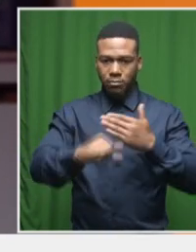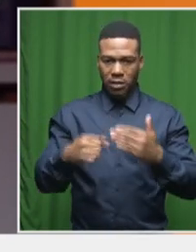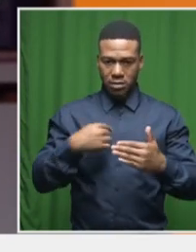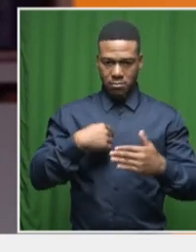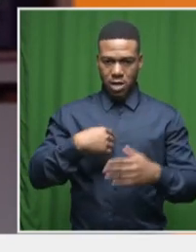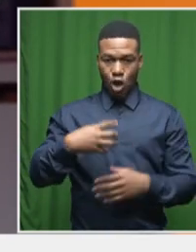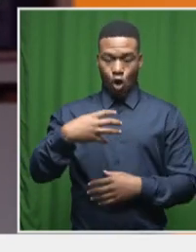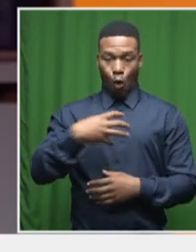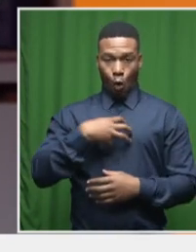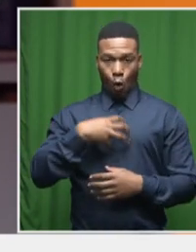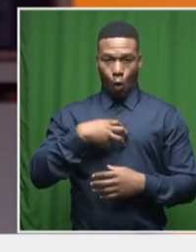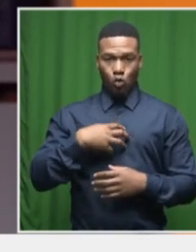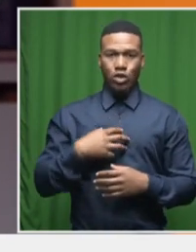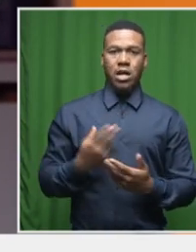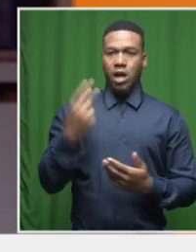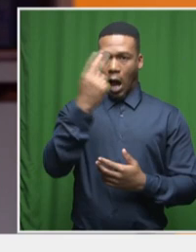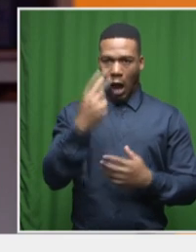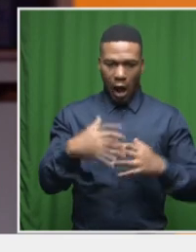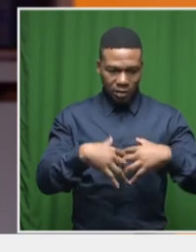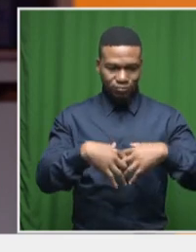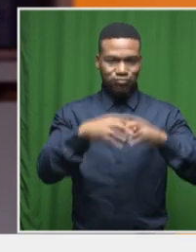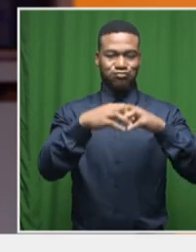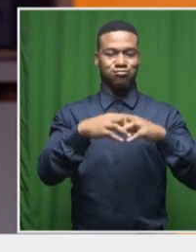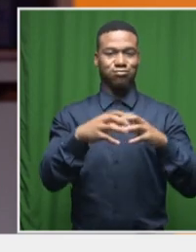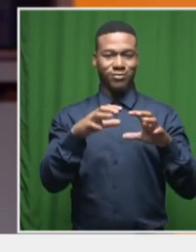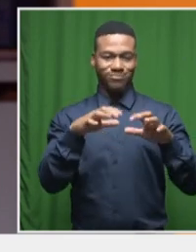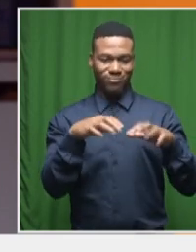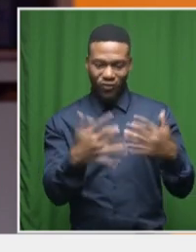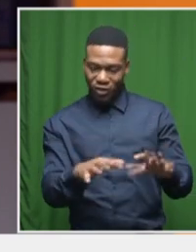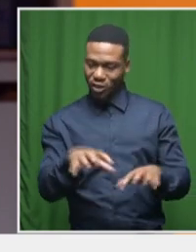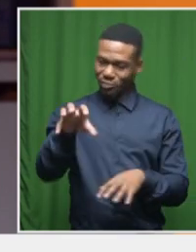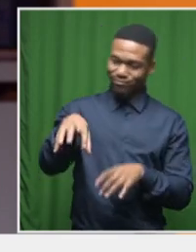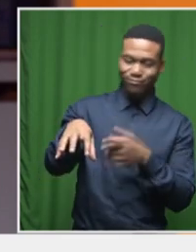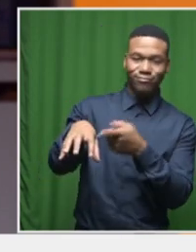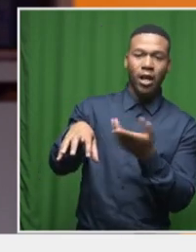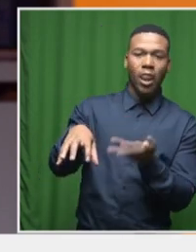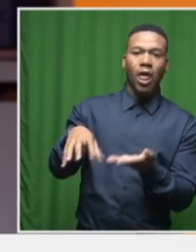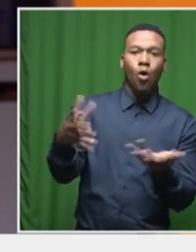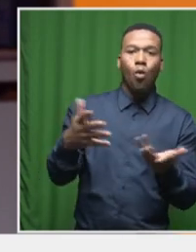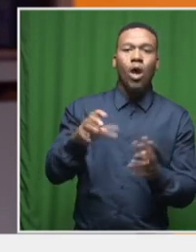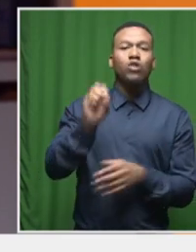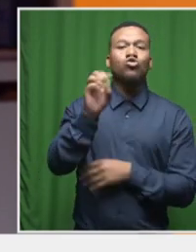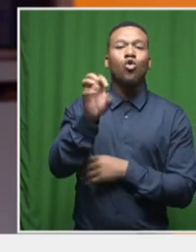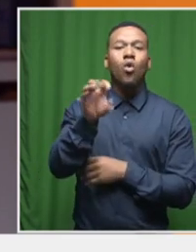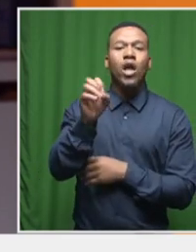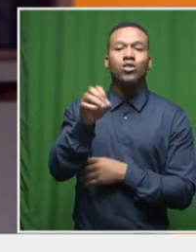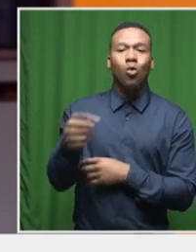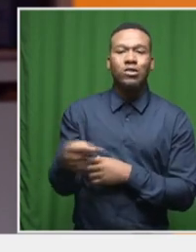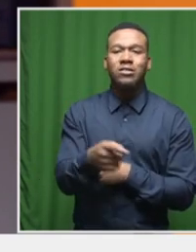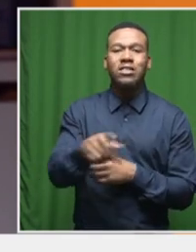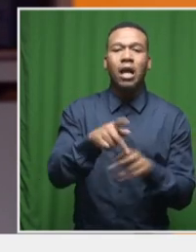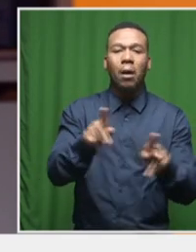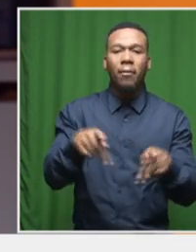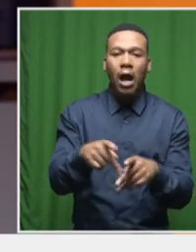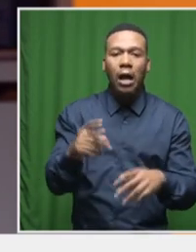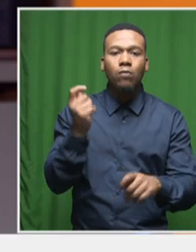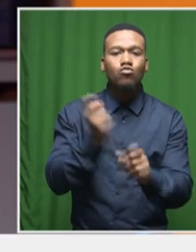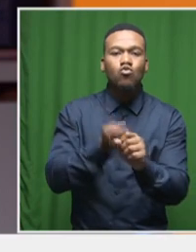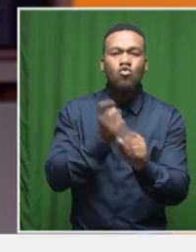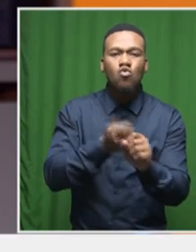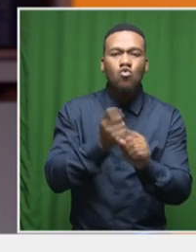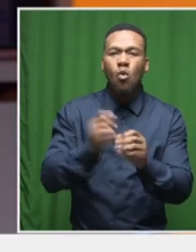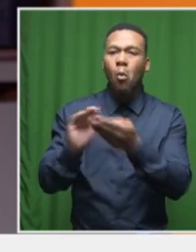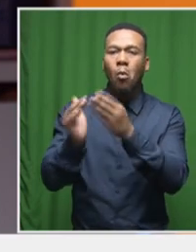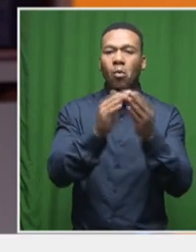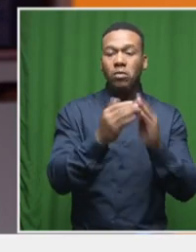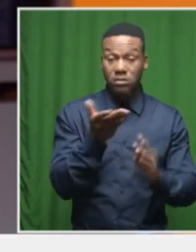in Soweto, in Snake Park, in the Squadra camps. And through their information, or rather the teachings that we have had, I was